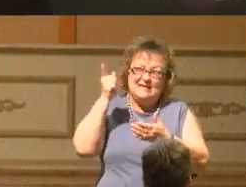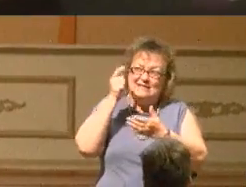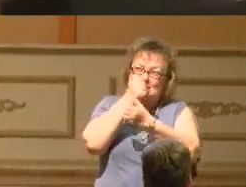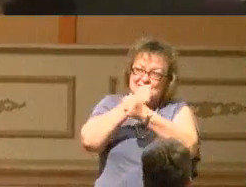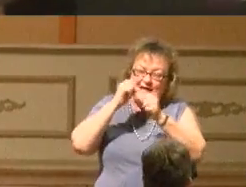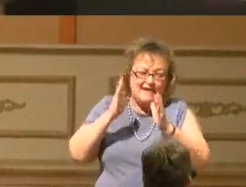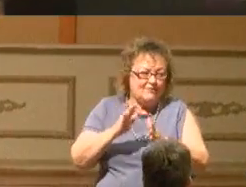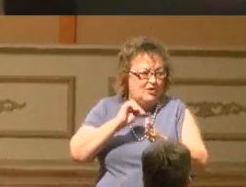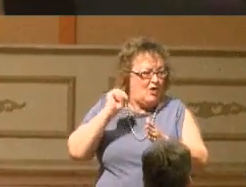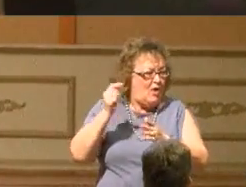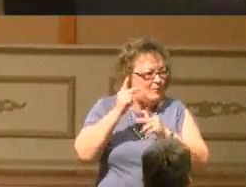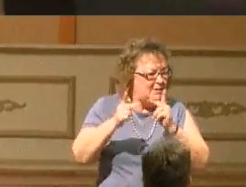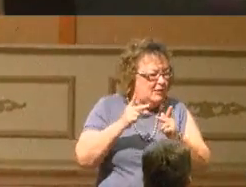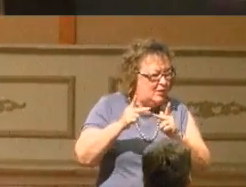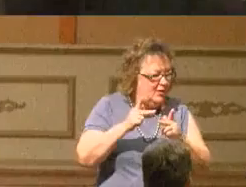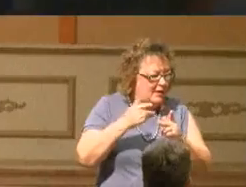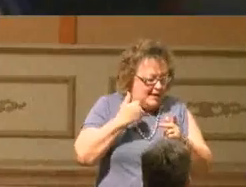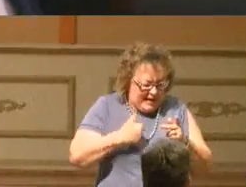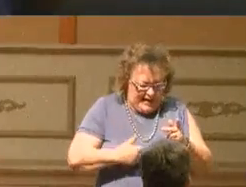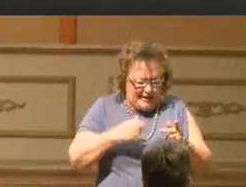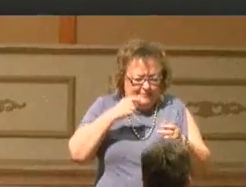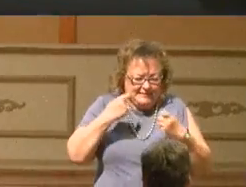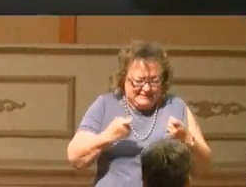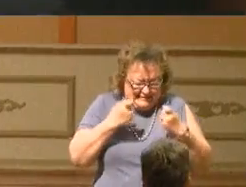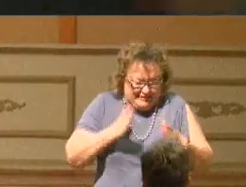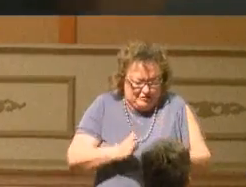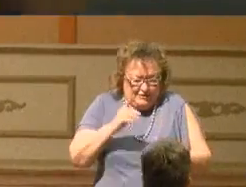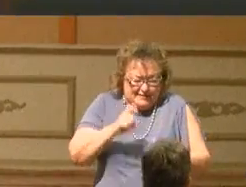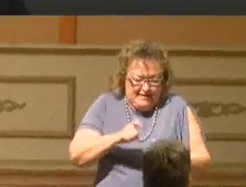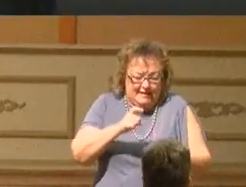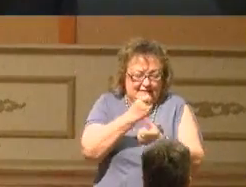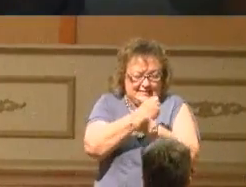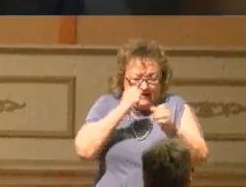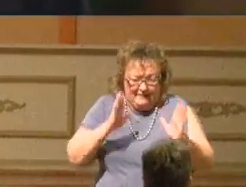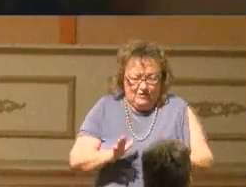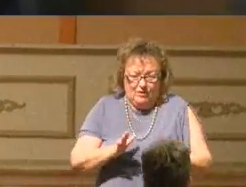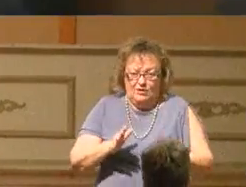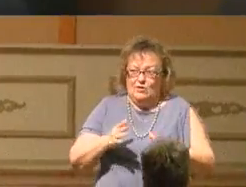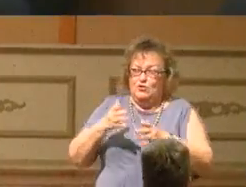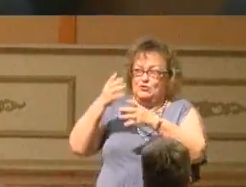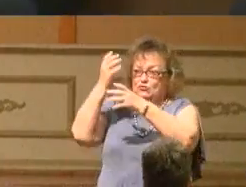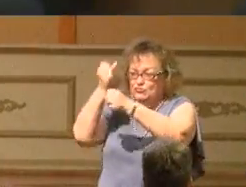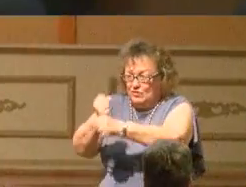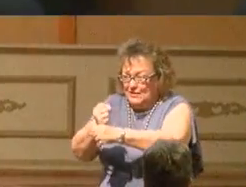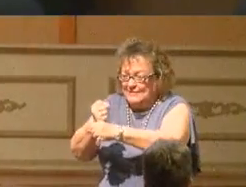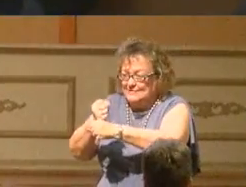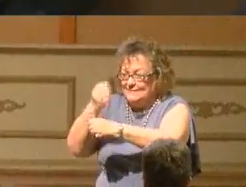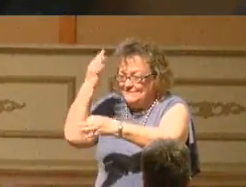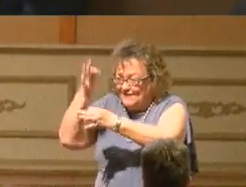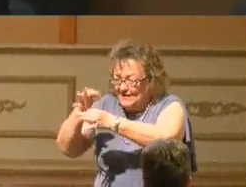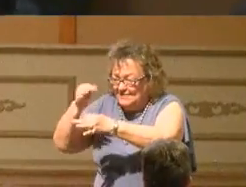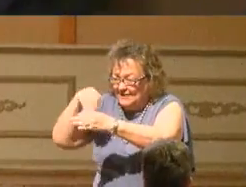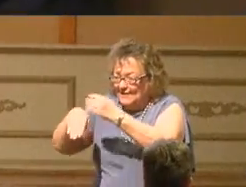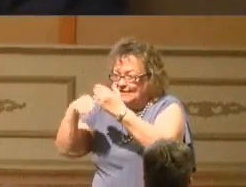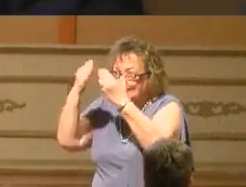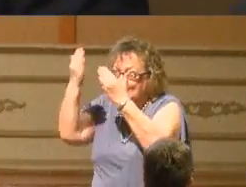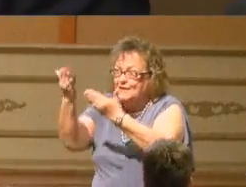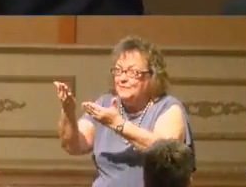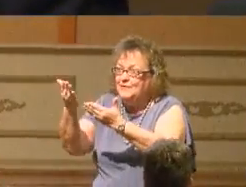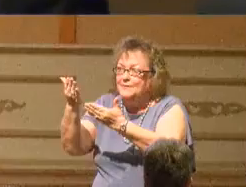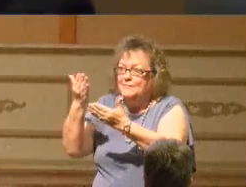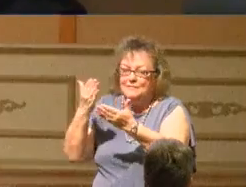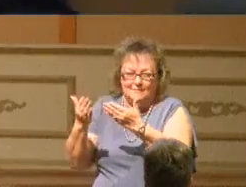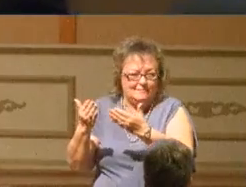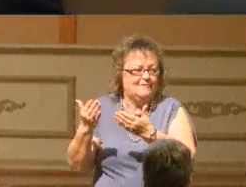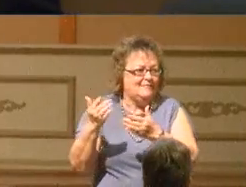all mankind, and I'm a sinner in need of a Savior, and you put your faith and trust believing in him, my friend, you might know a lot